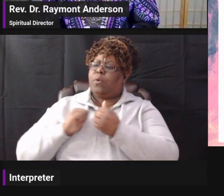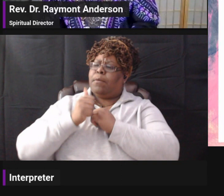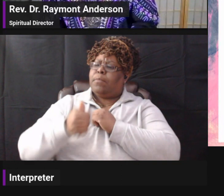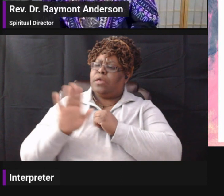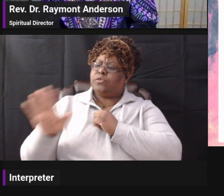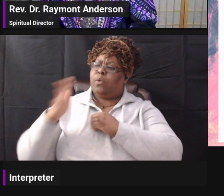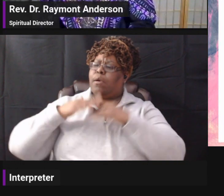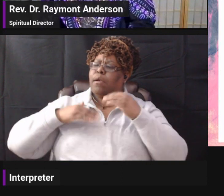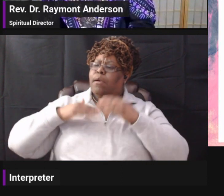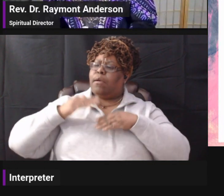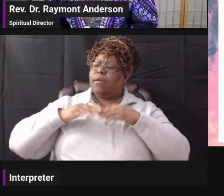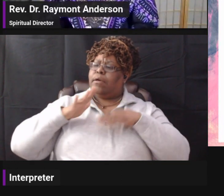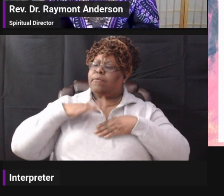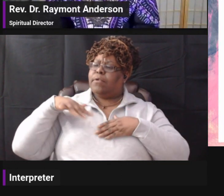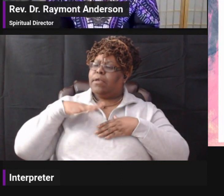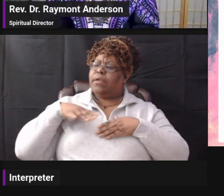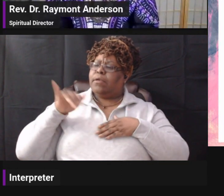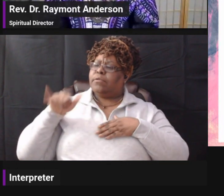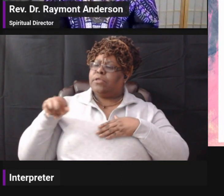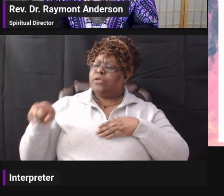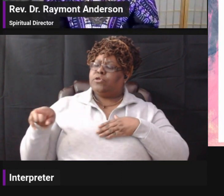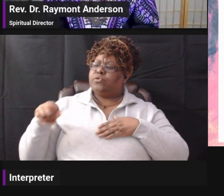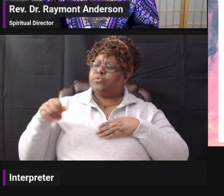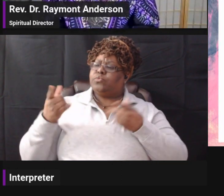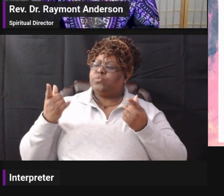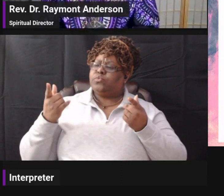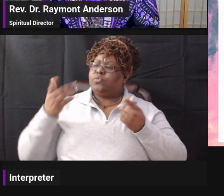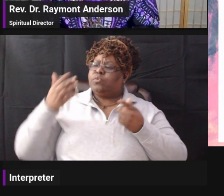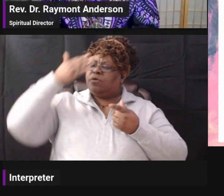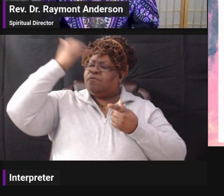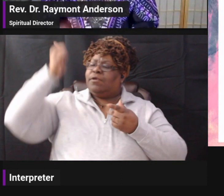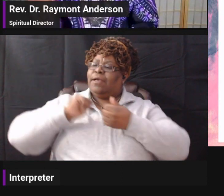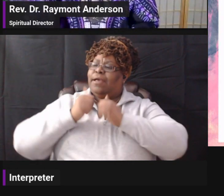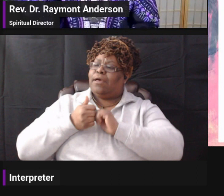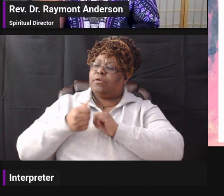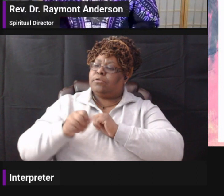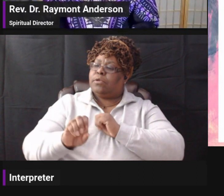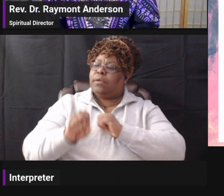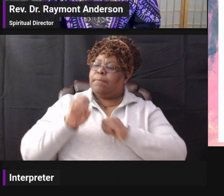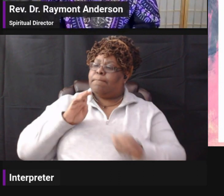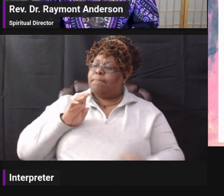far outside of your comfort zone that you forget